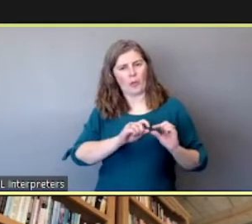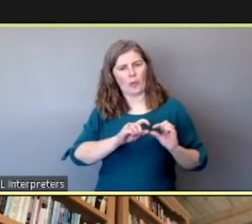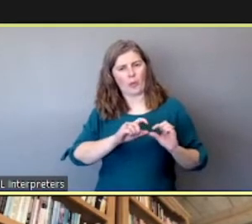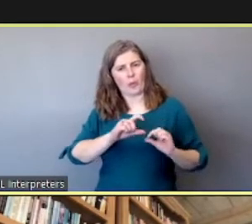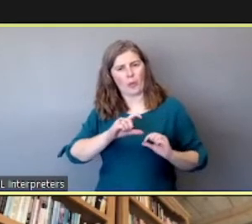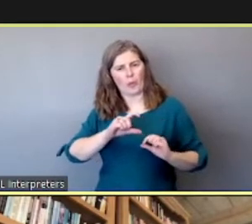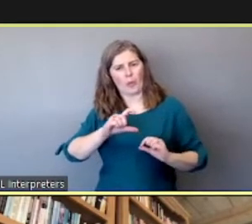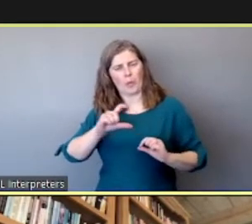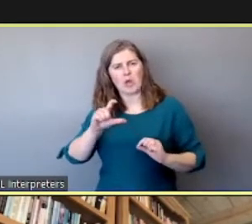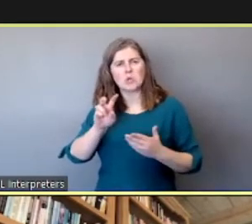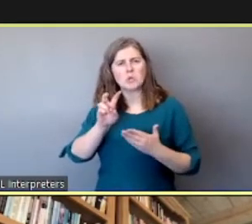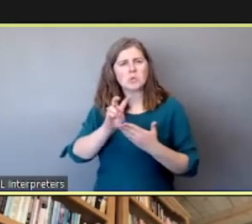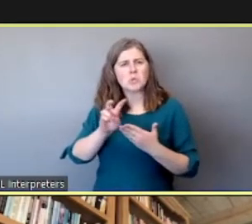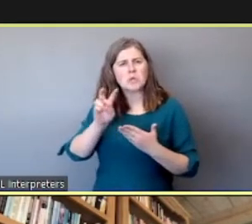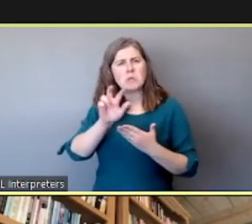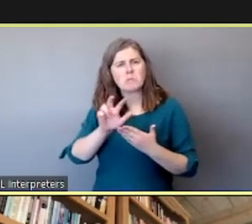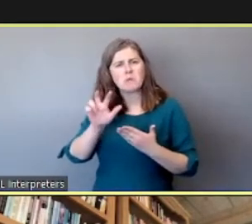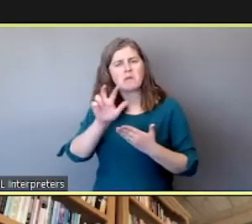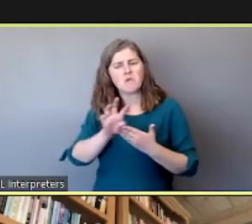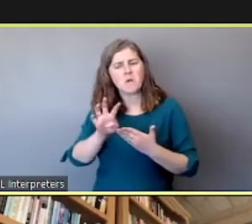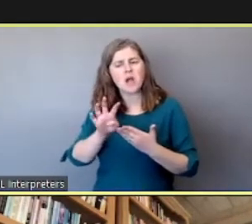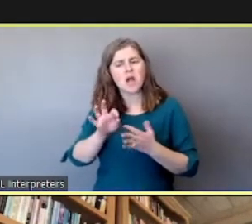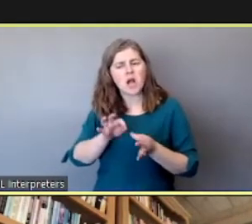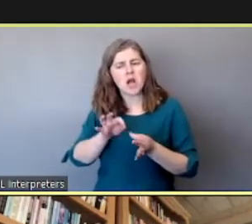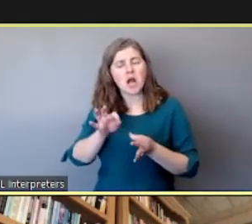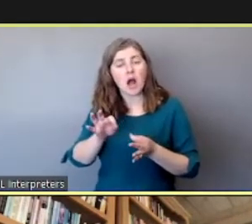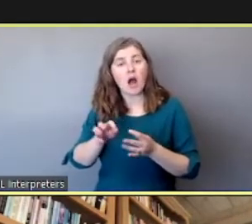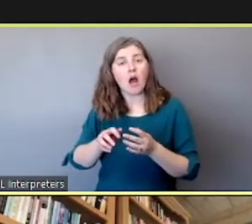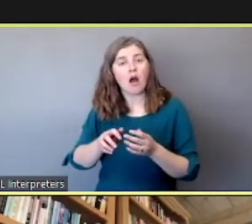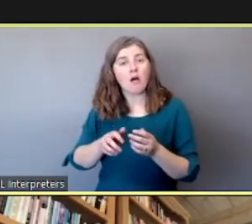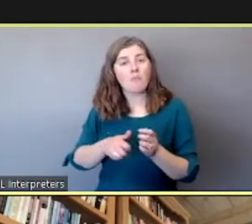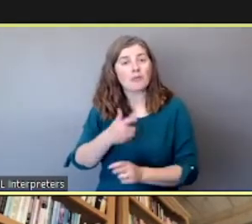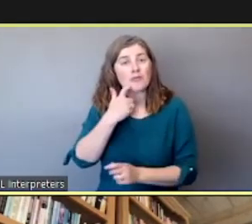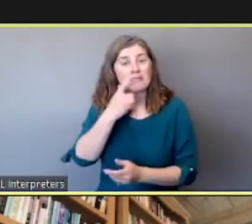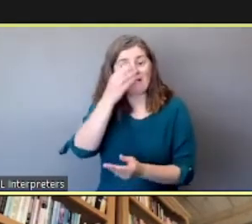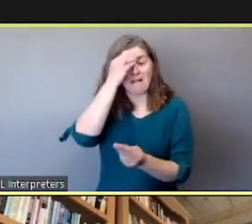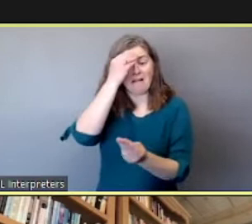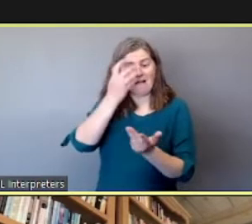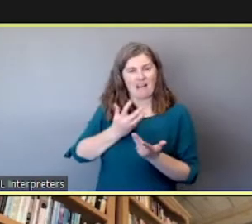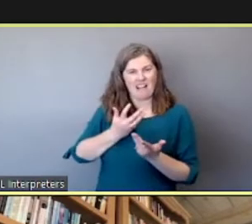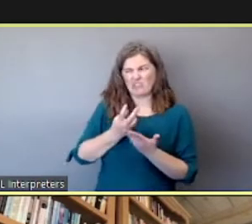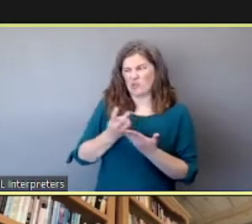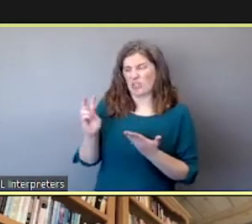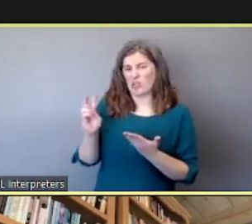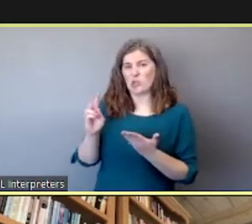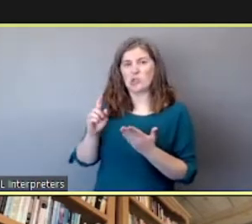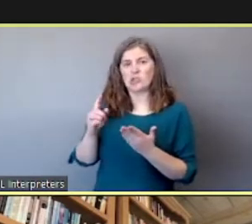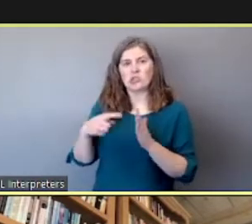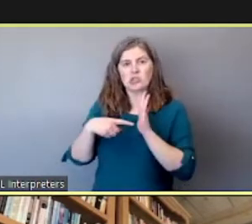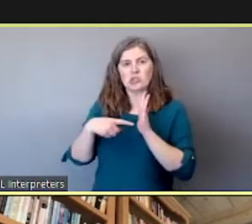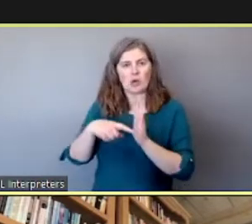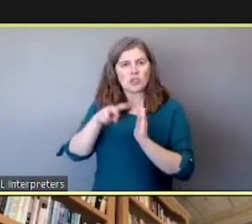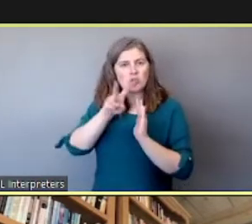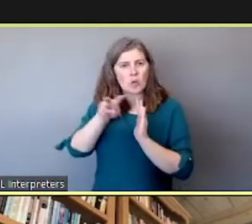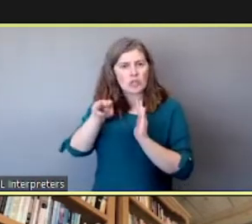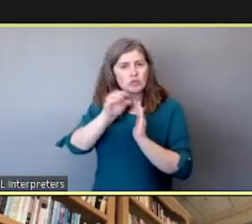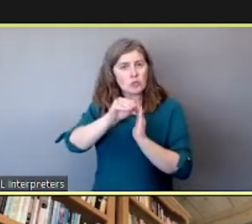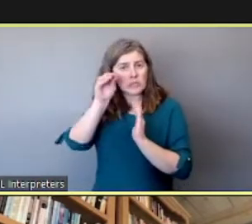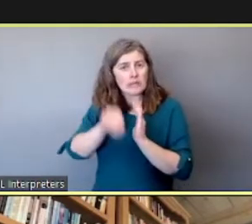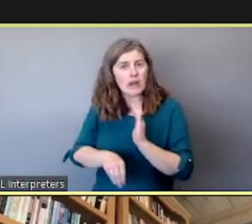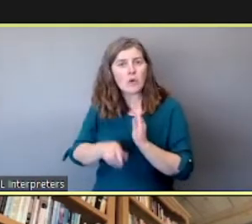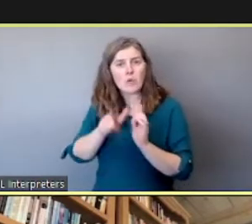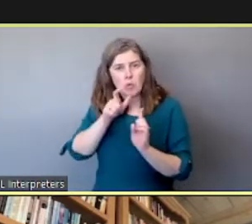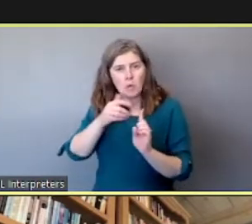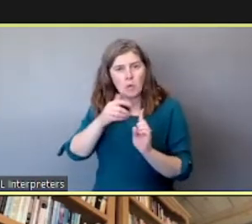a 2 to 4 week lag. And our most recent official report a couple of weeks ago showed 22%.